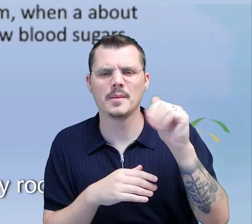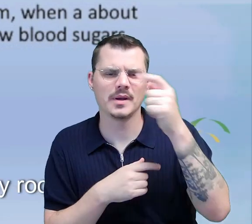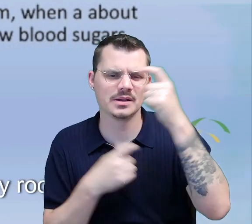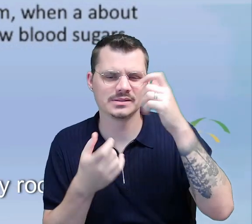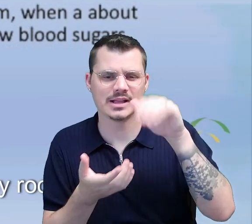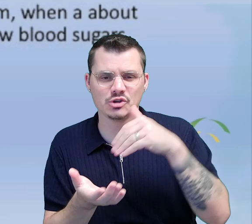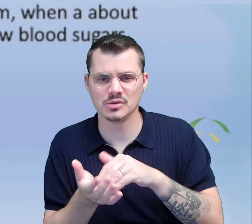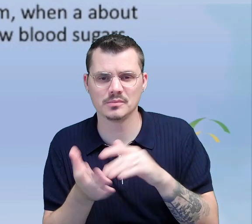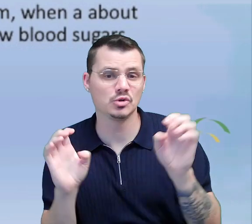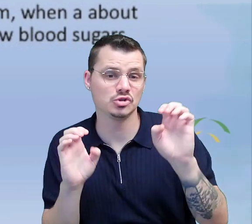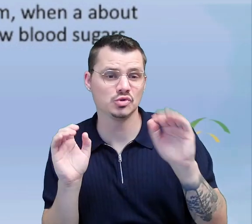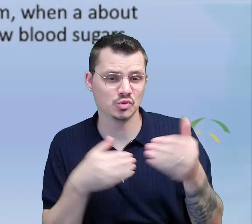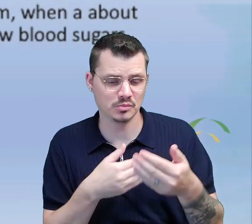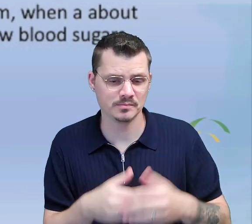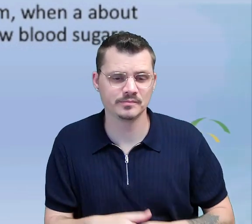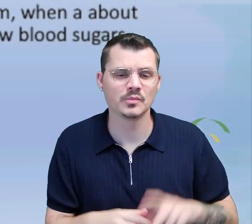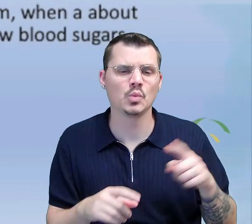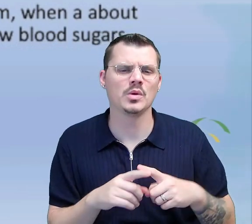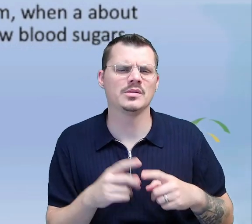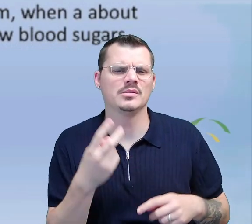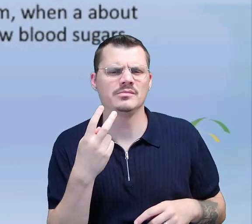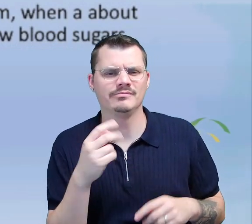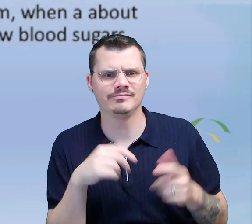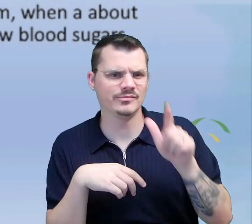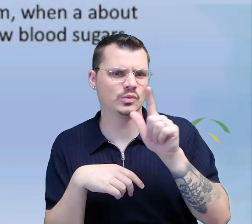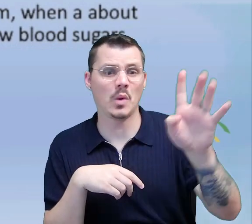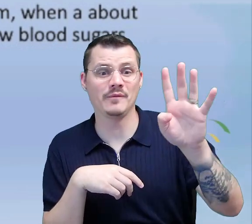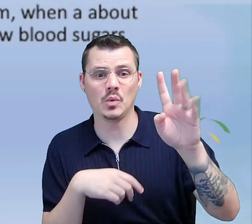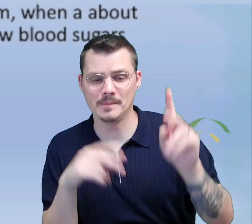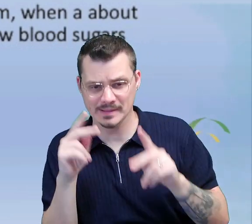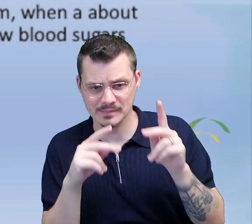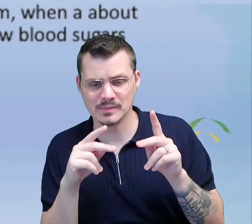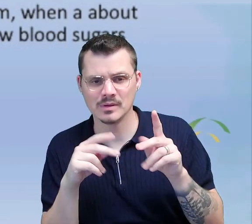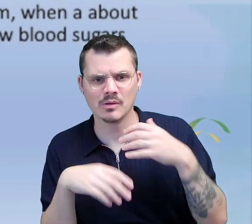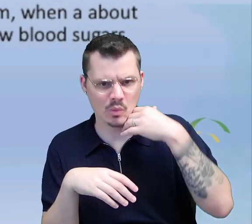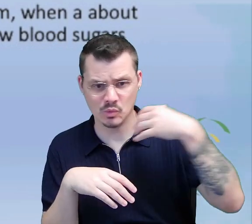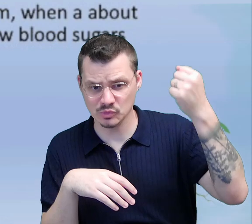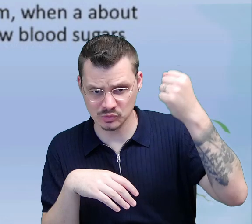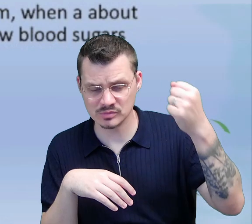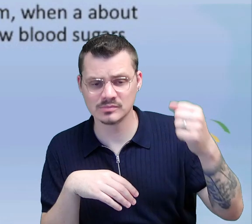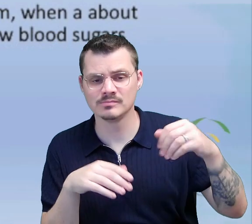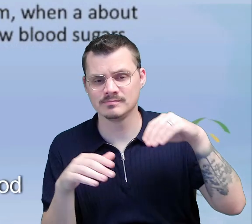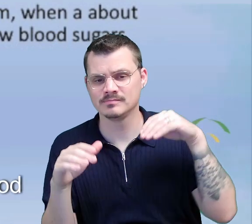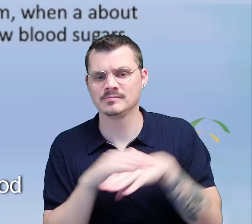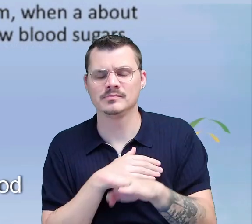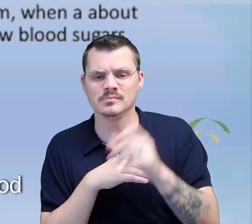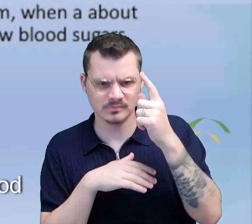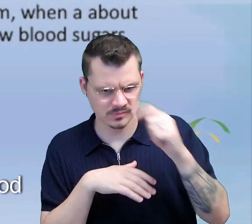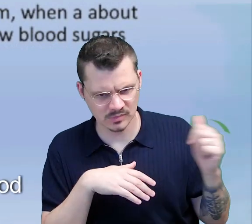medical emergency room when 24 elderly people rolled in